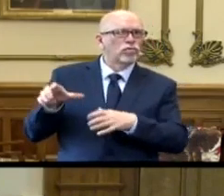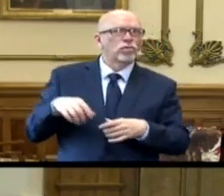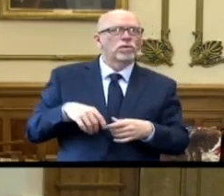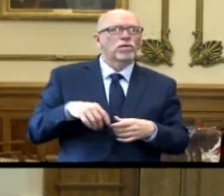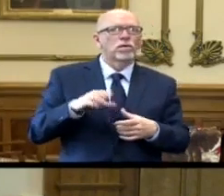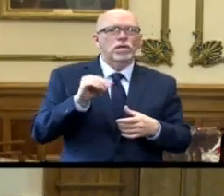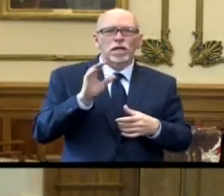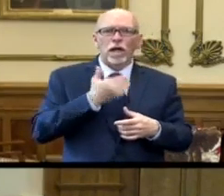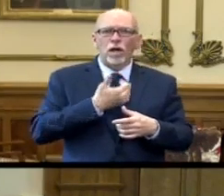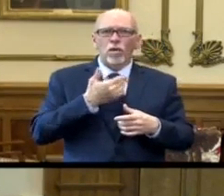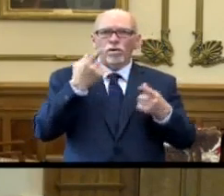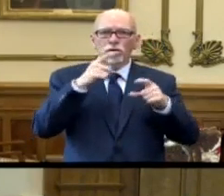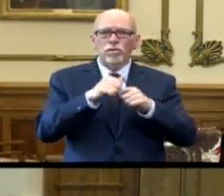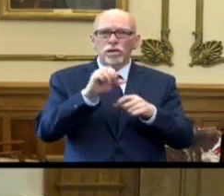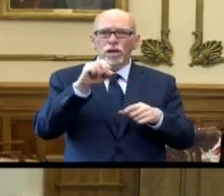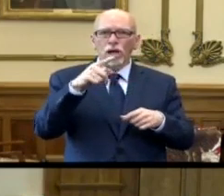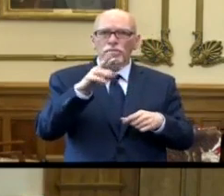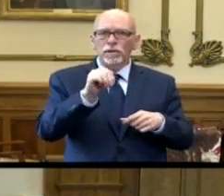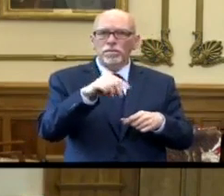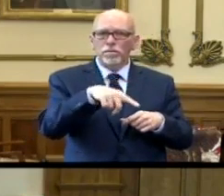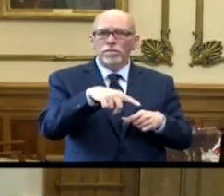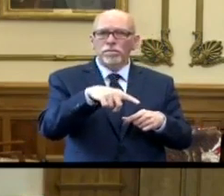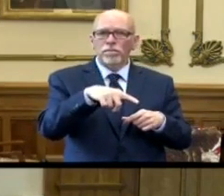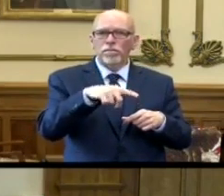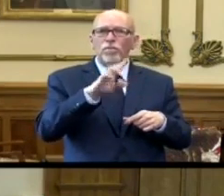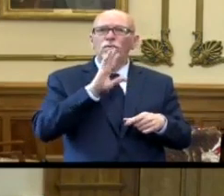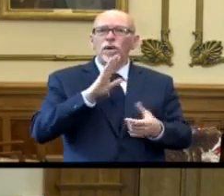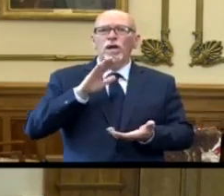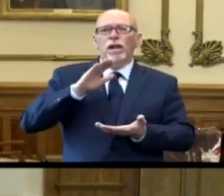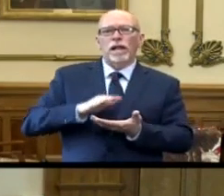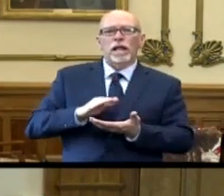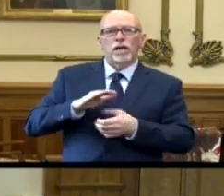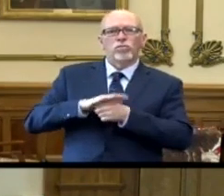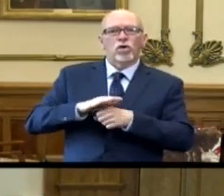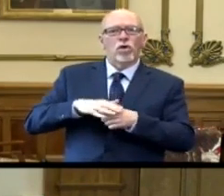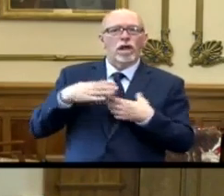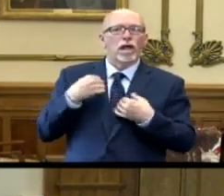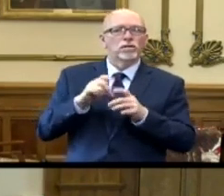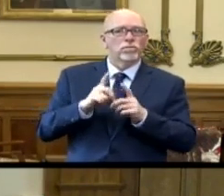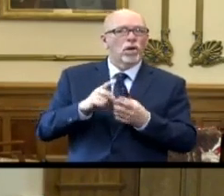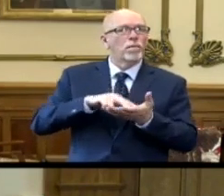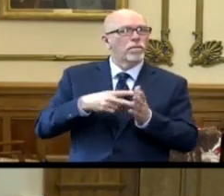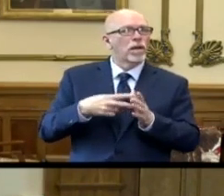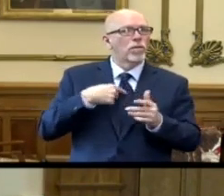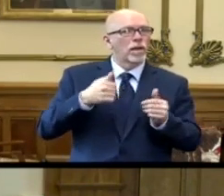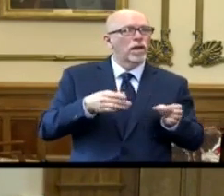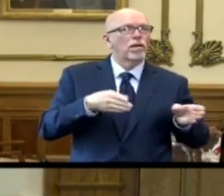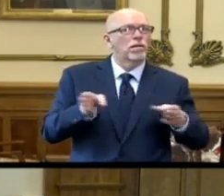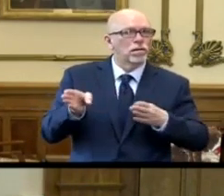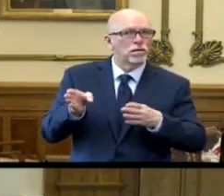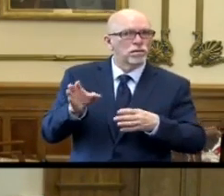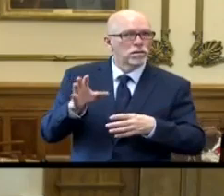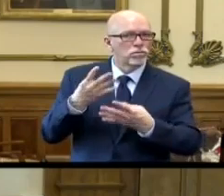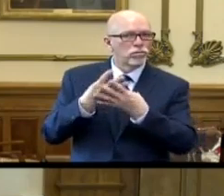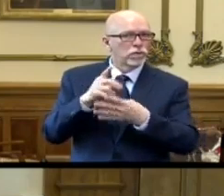the deal with Optum taking some of the pressure off the health department, does that change that formula at all?